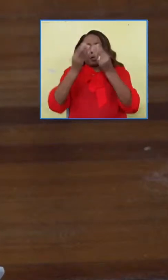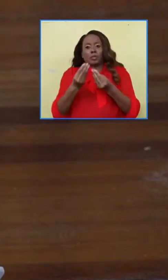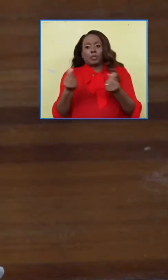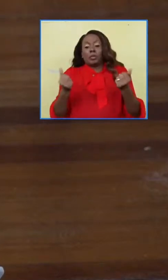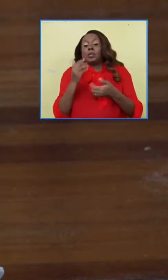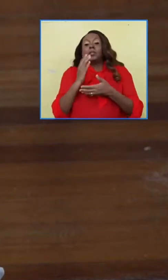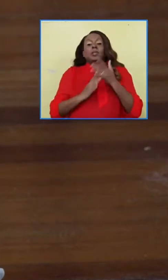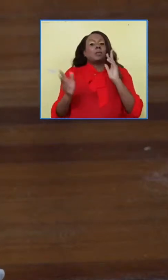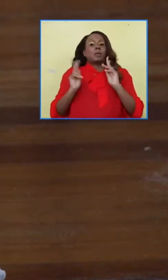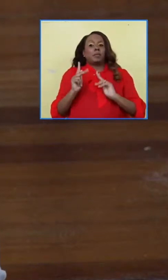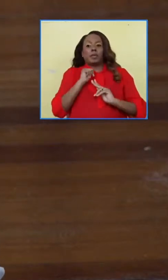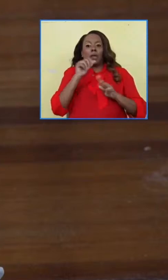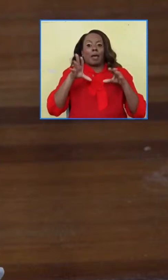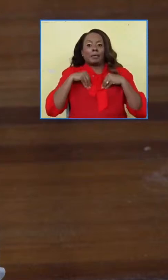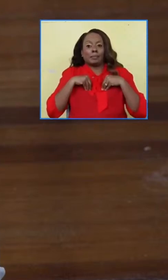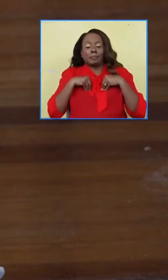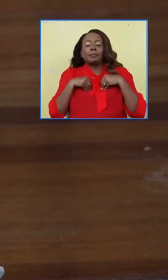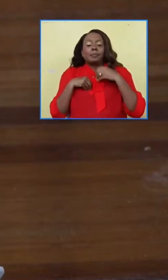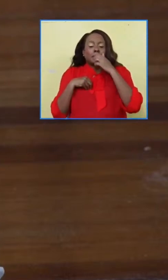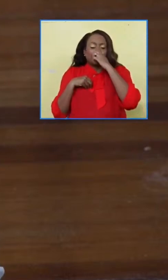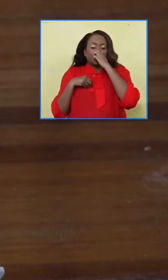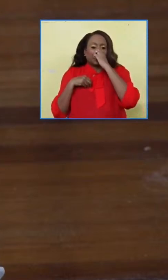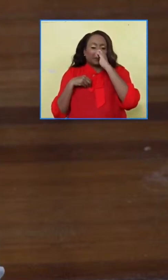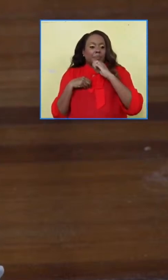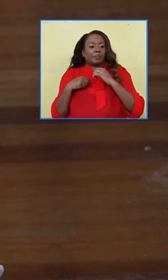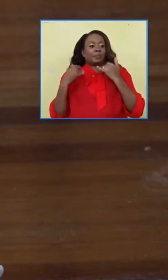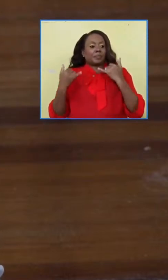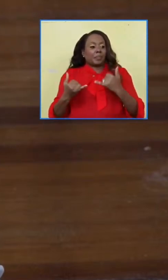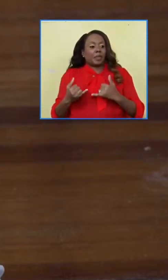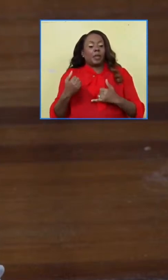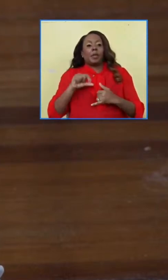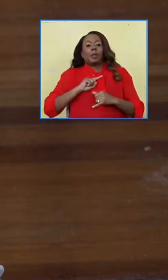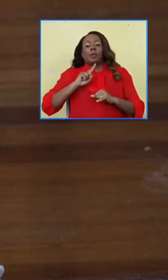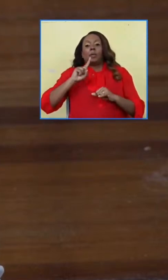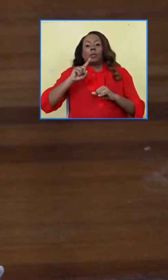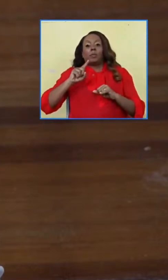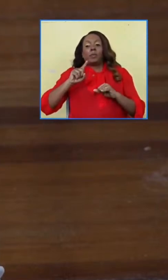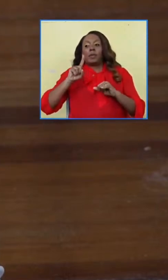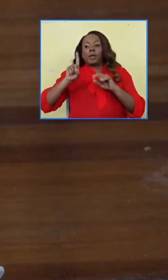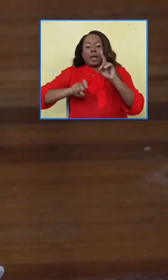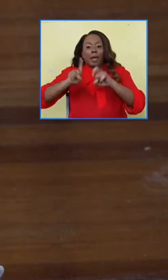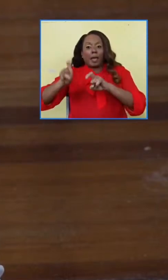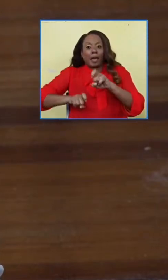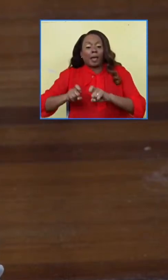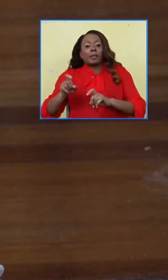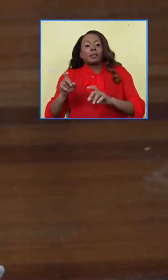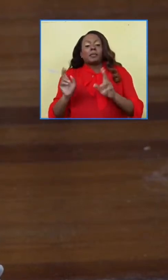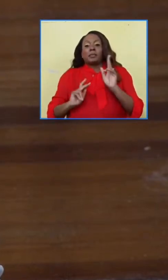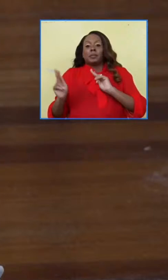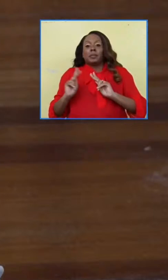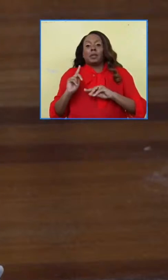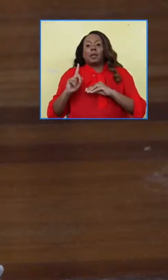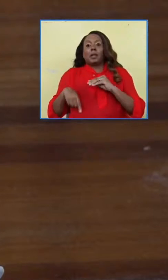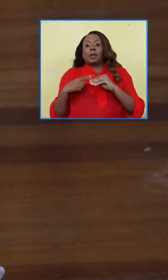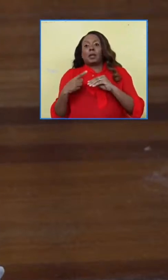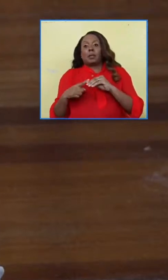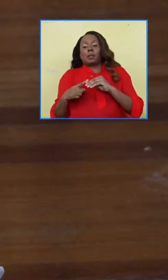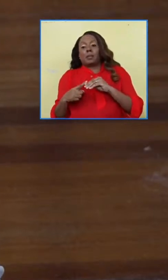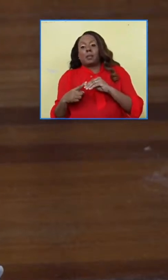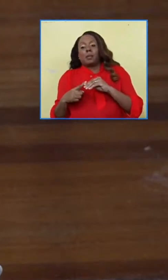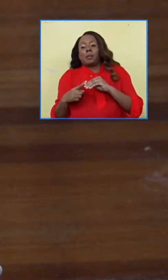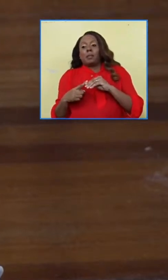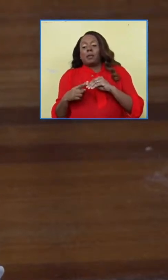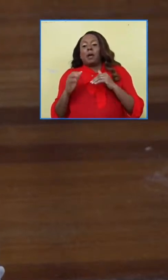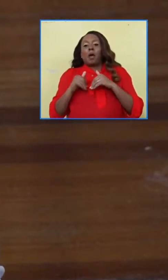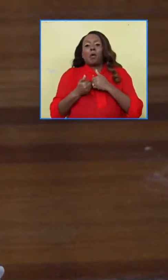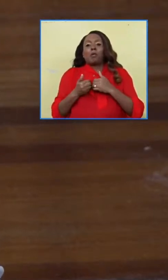be acceptable. You know, we released a survey today, and we know already what people are thinking about increases to retirement